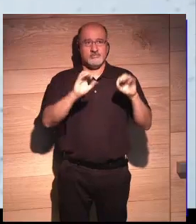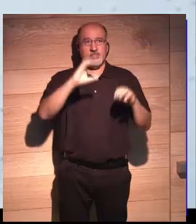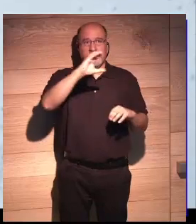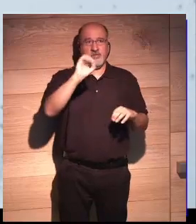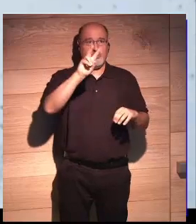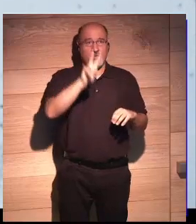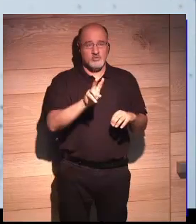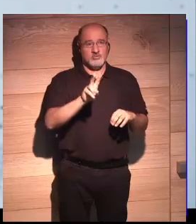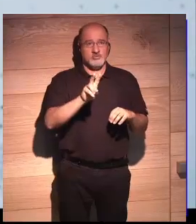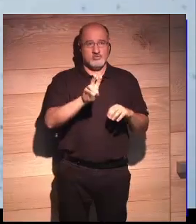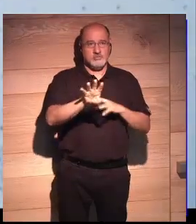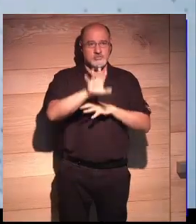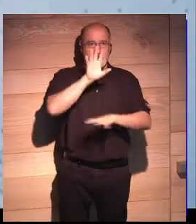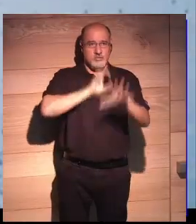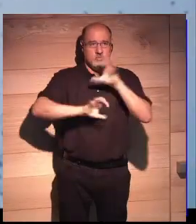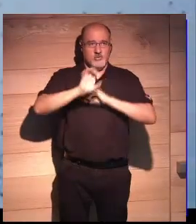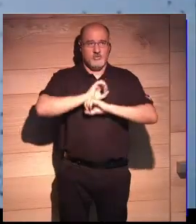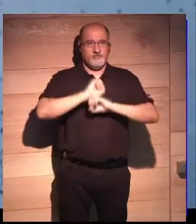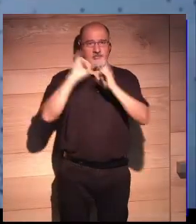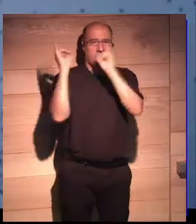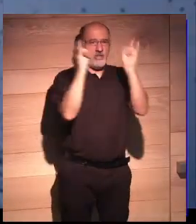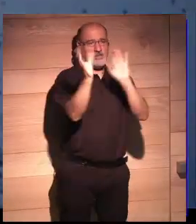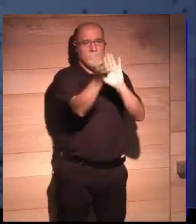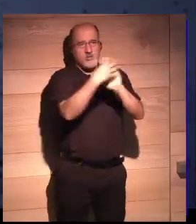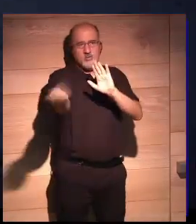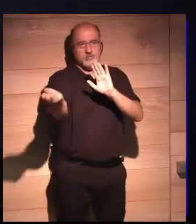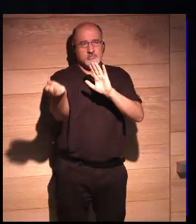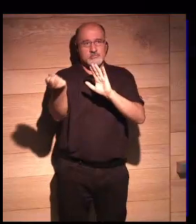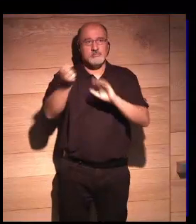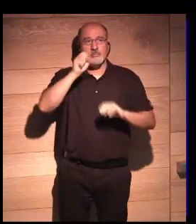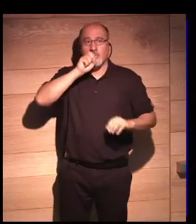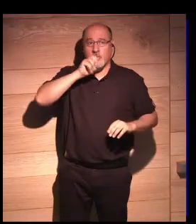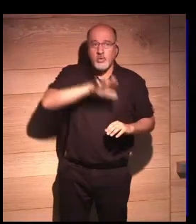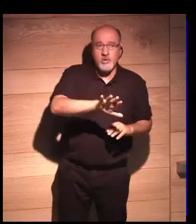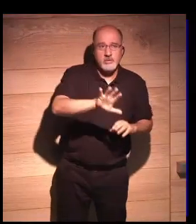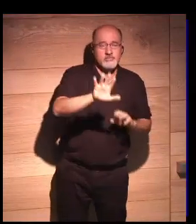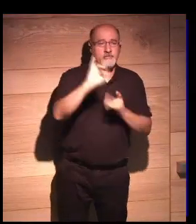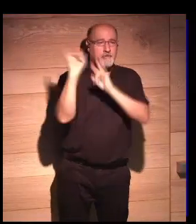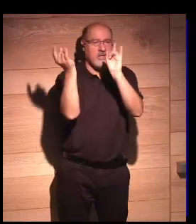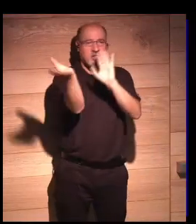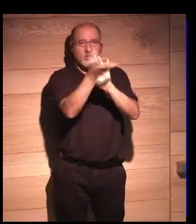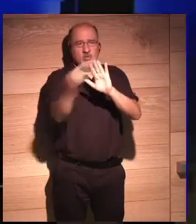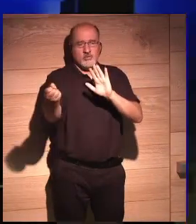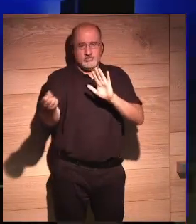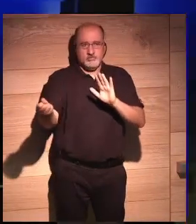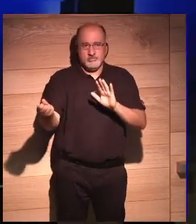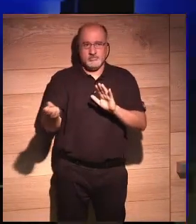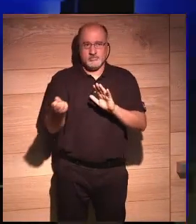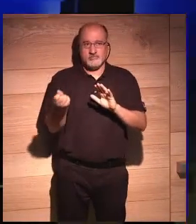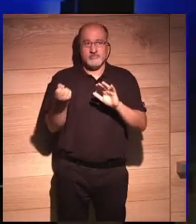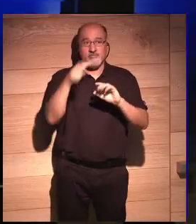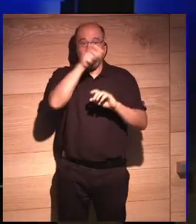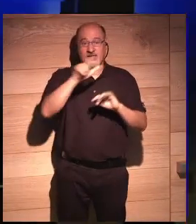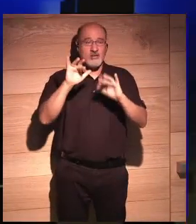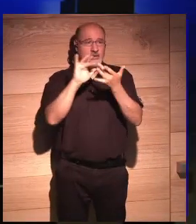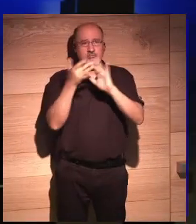into the vegetation around, and people are taken on a journey into the canopy of the giant sequoia, much like Tree